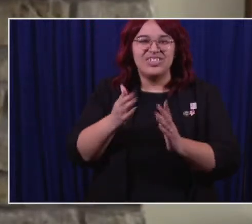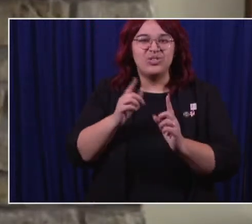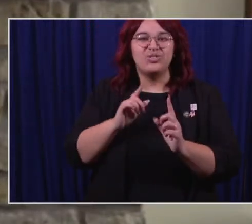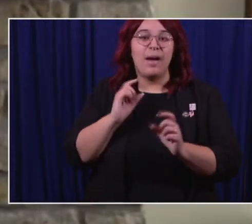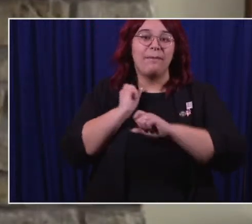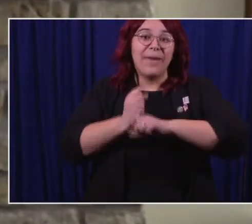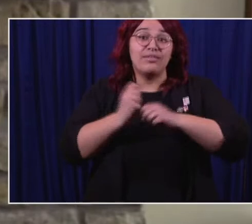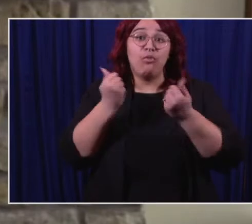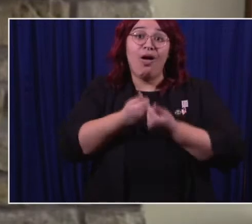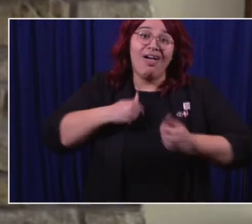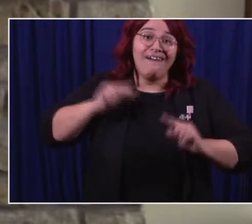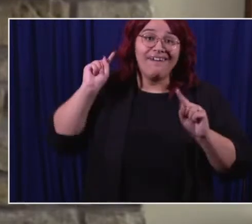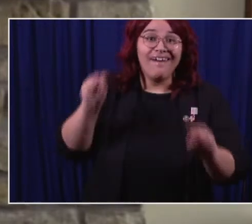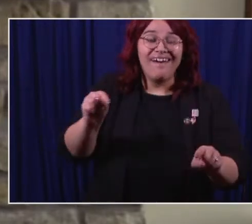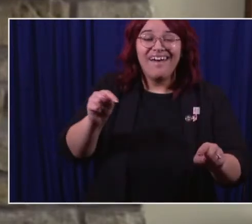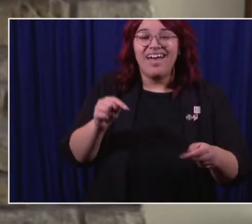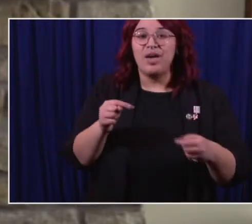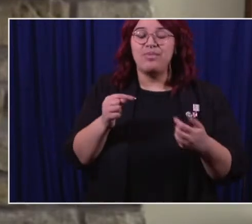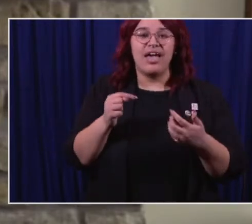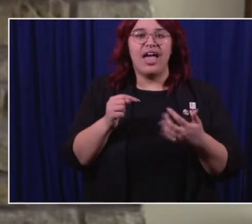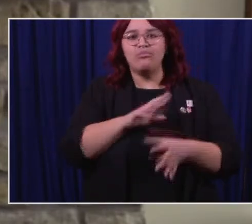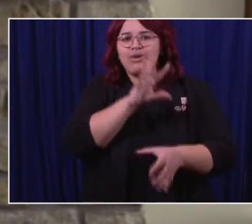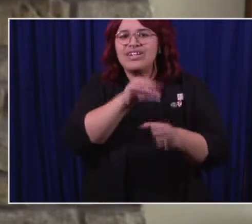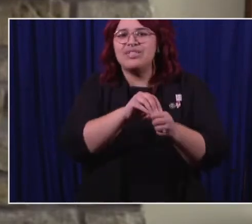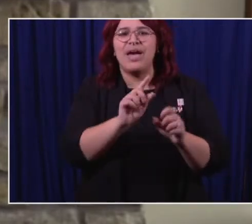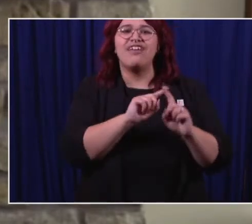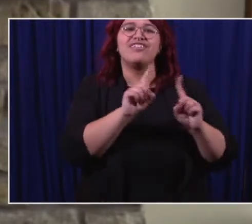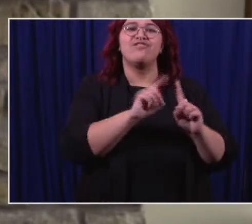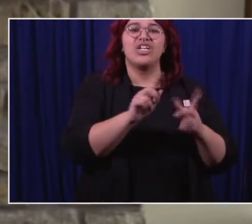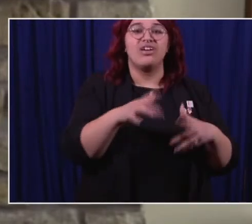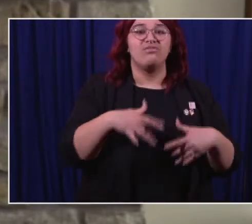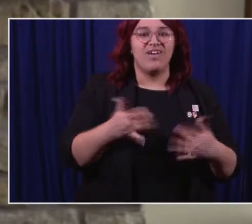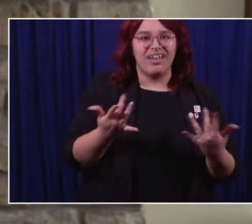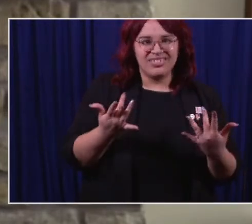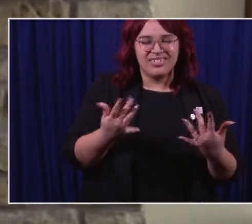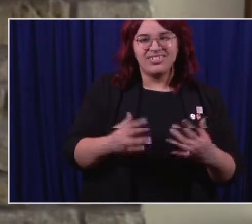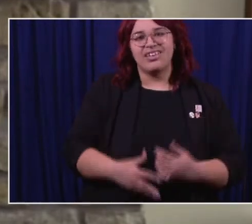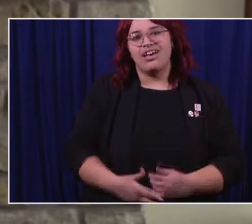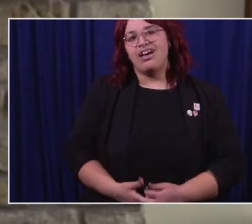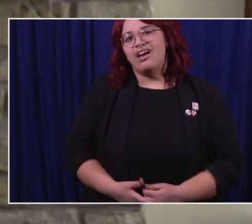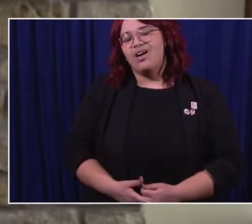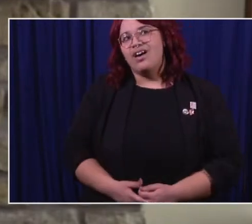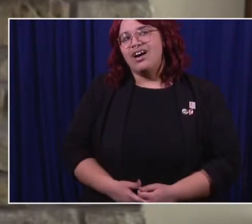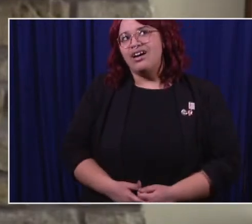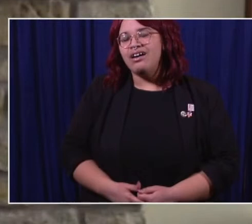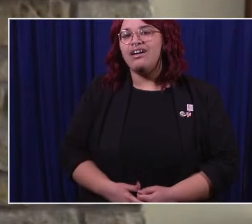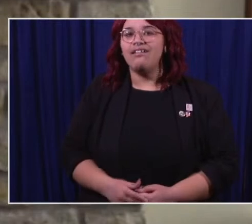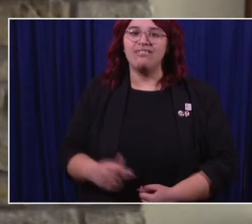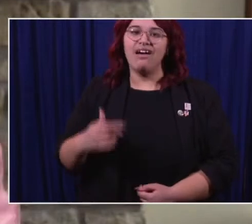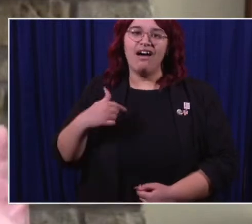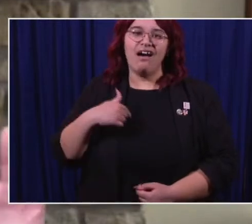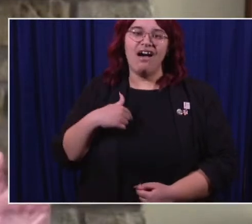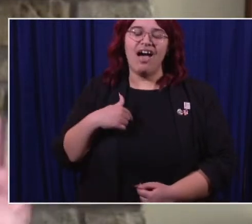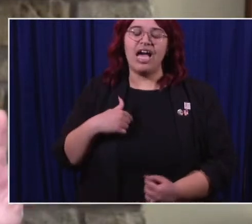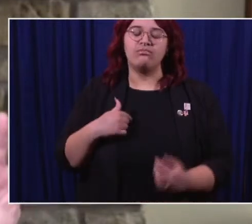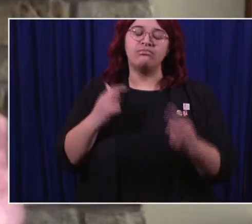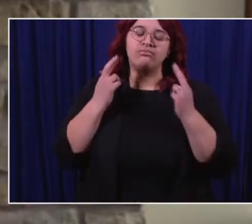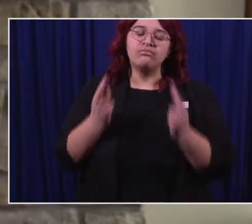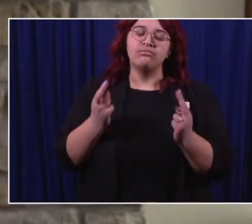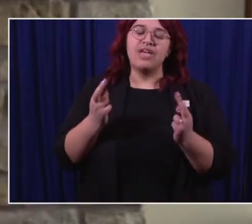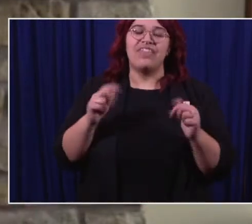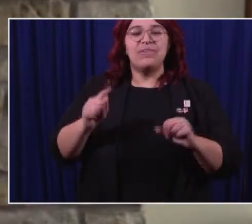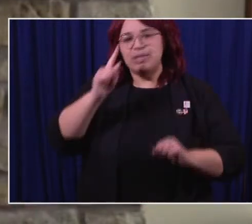things. So, you know, these are. I think the summer is going to be better. You know, what Bruce said, what